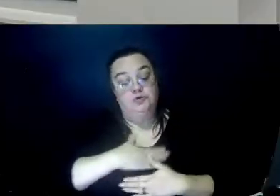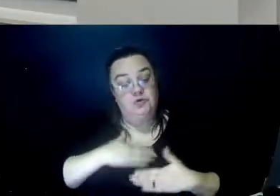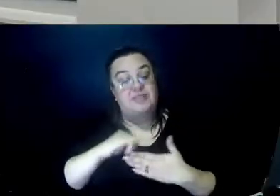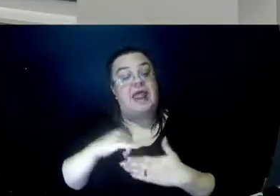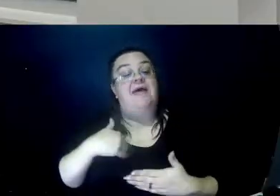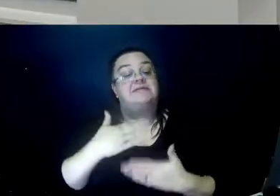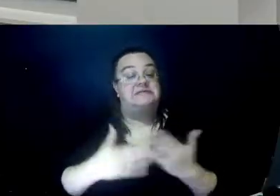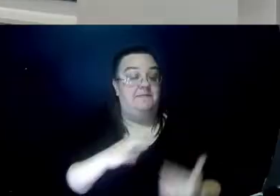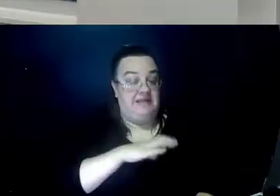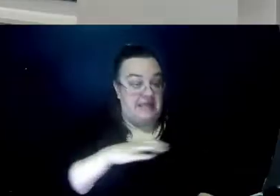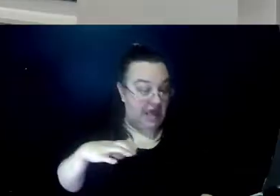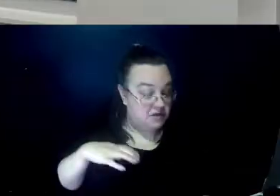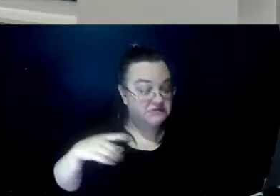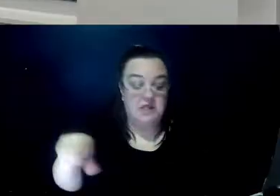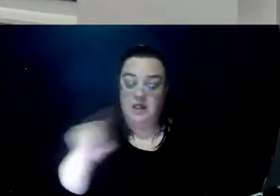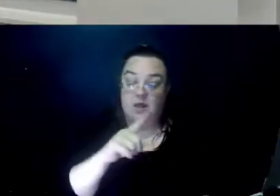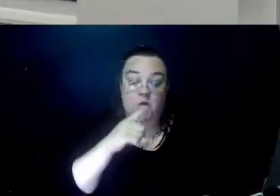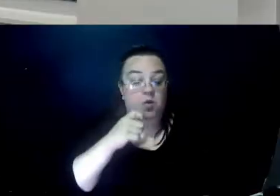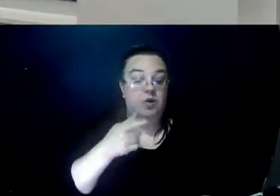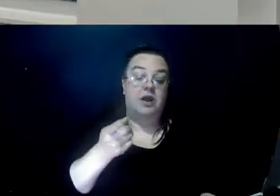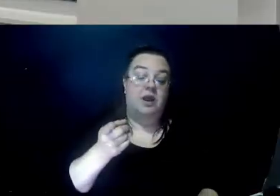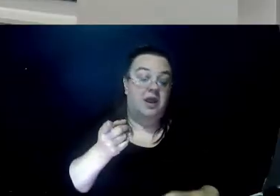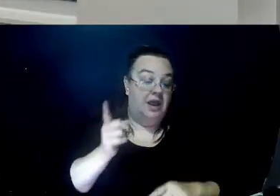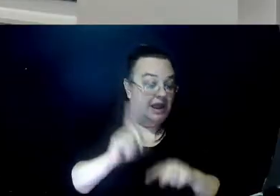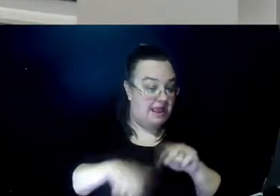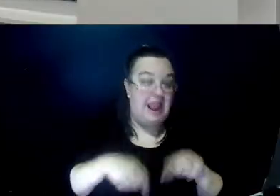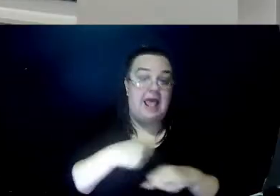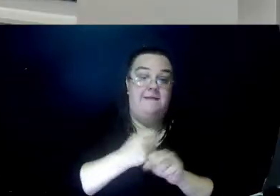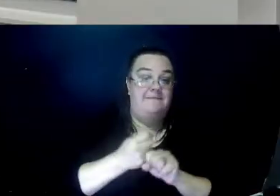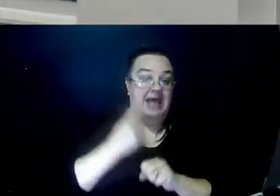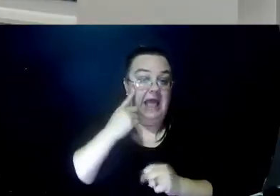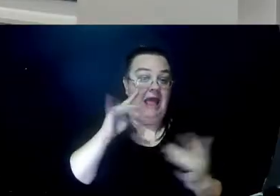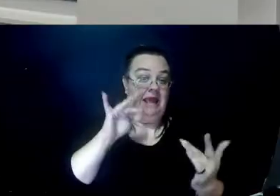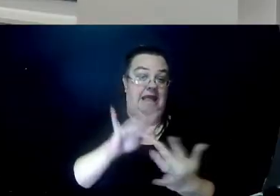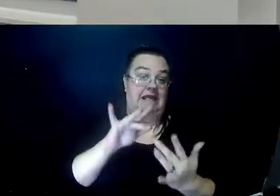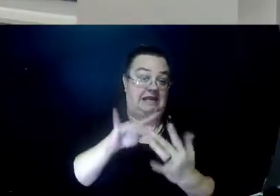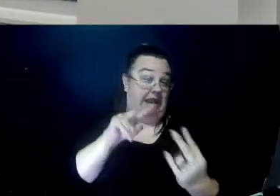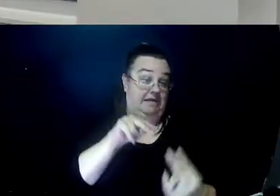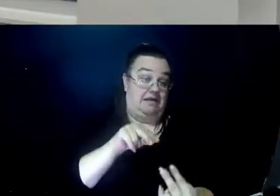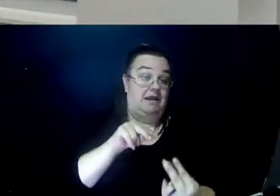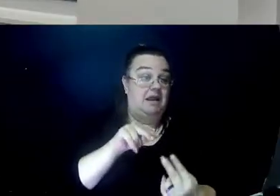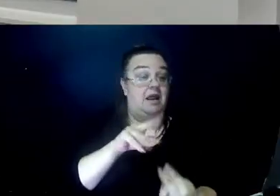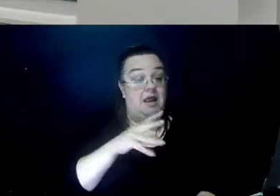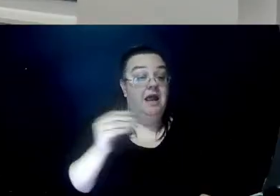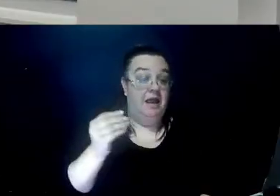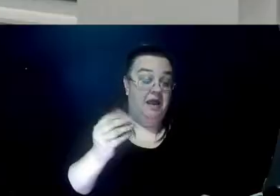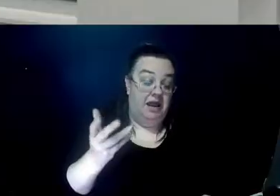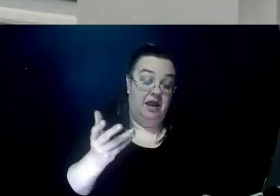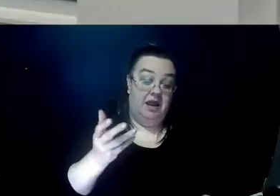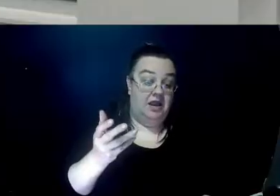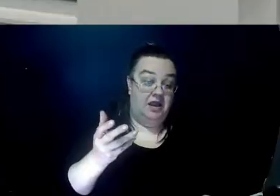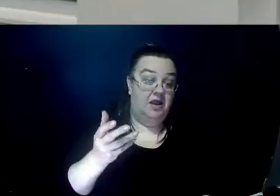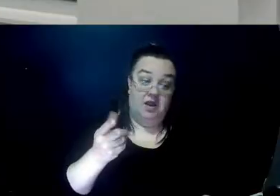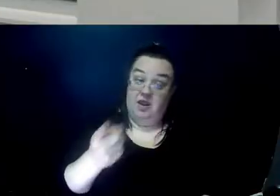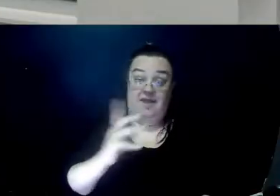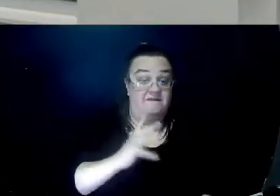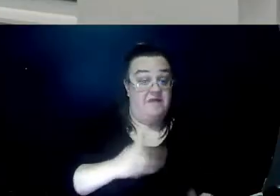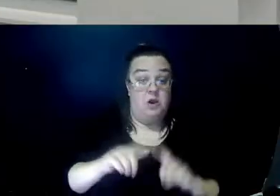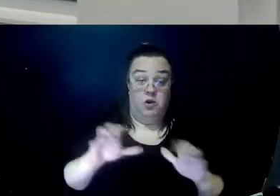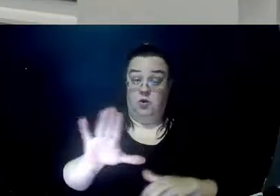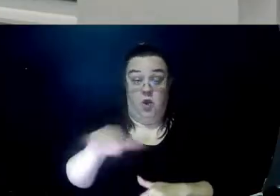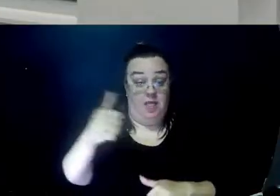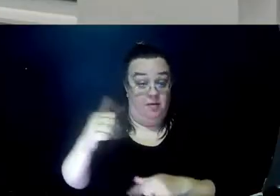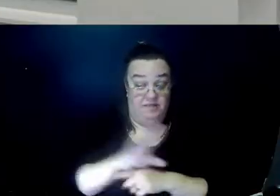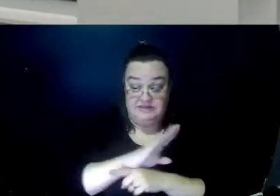members that just cannot make eye contact. And you're fine to do your other business, that's